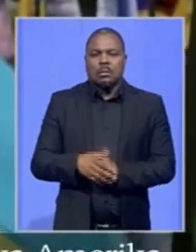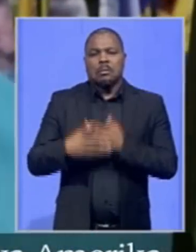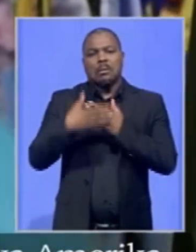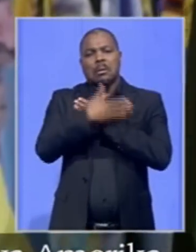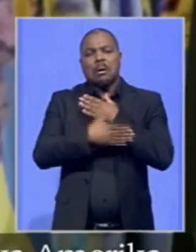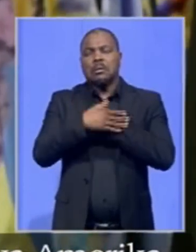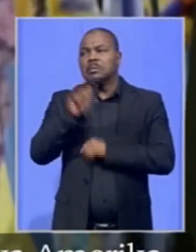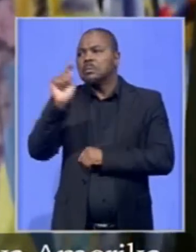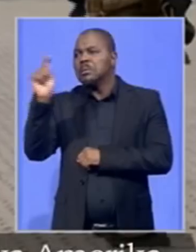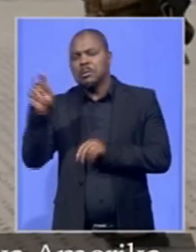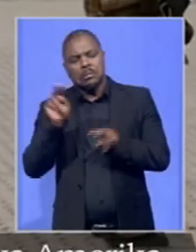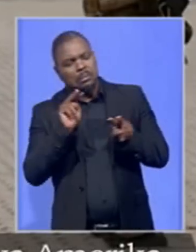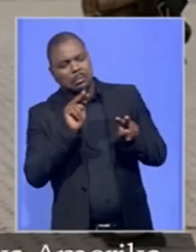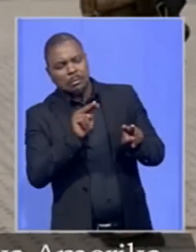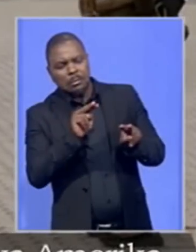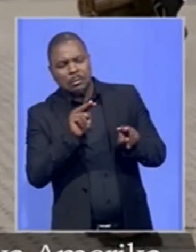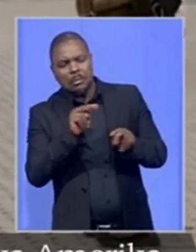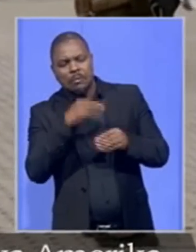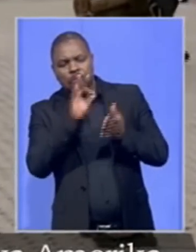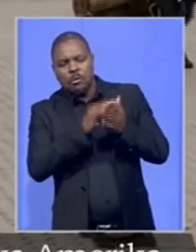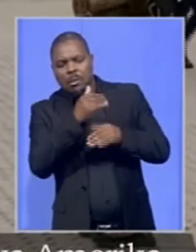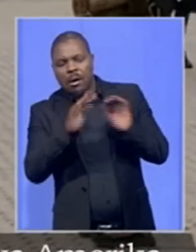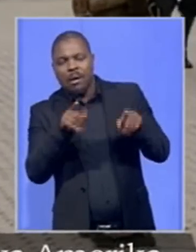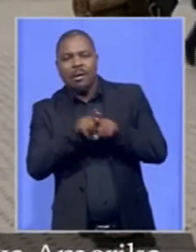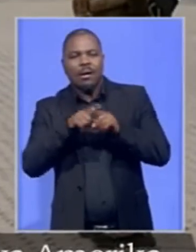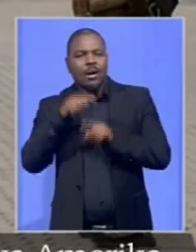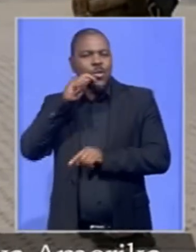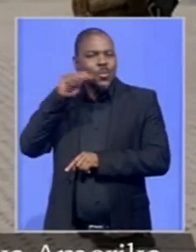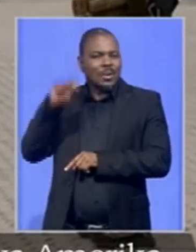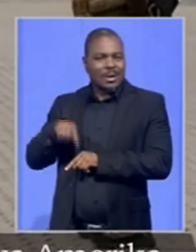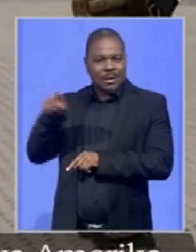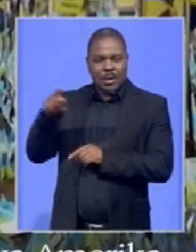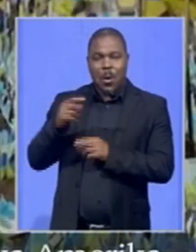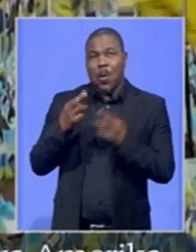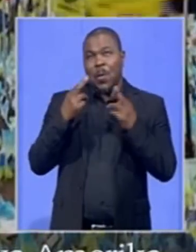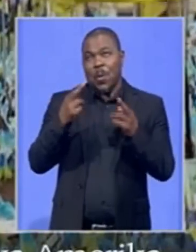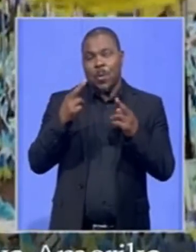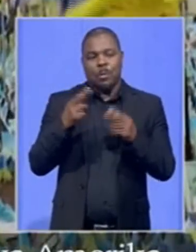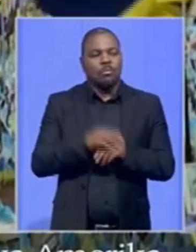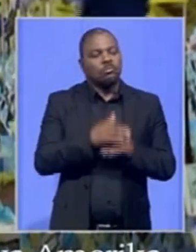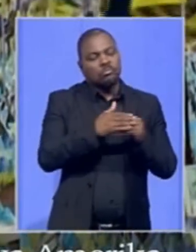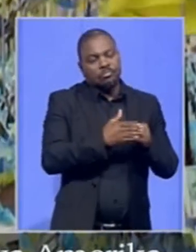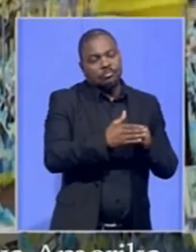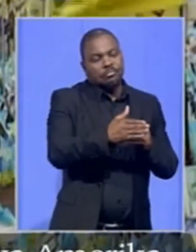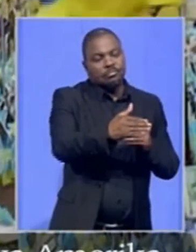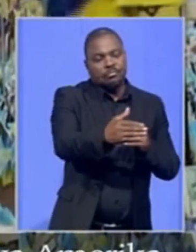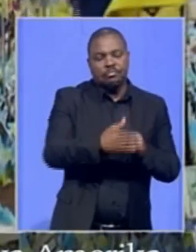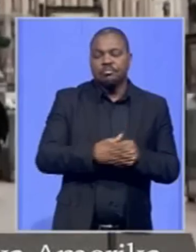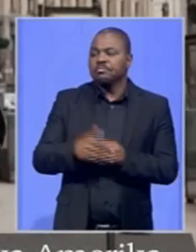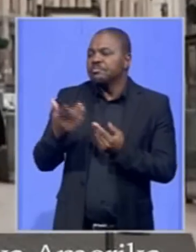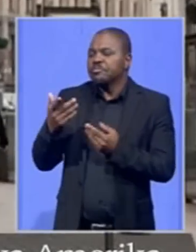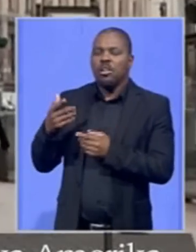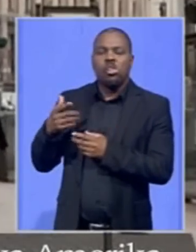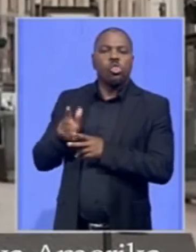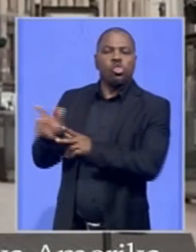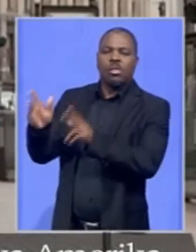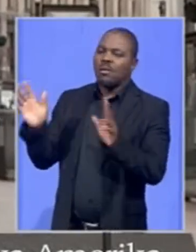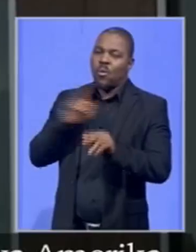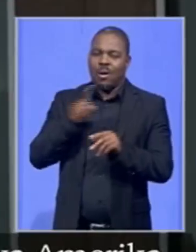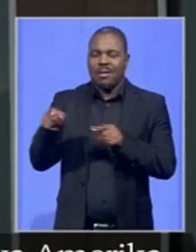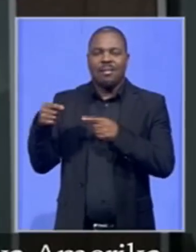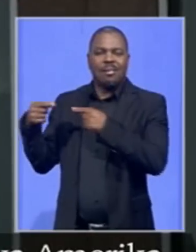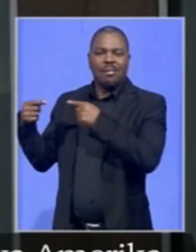di beile seemo leihlo. Dinaga di etša Ukraine di na le tshepo ya gore Amerika e ka se ba hlokomologe ge dikgohlano di tšwela pele le Russia.